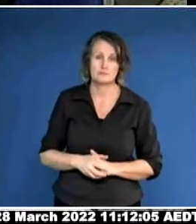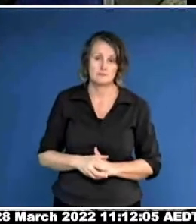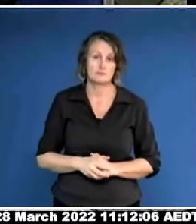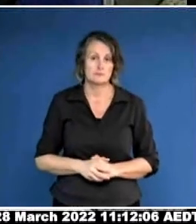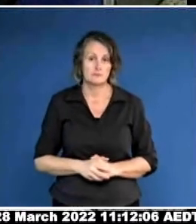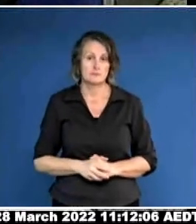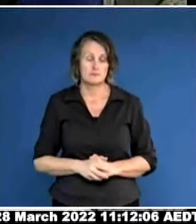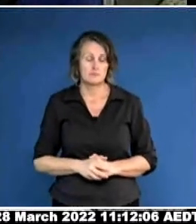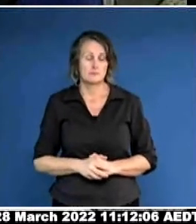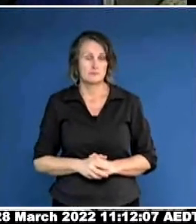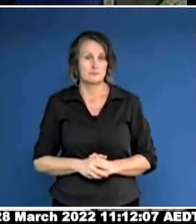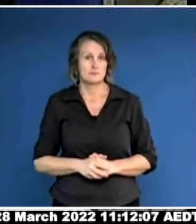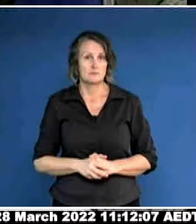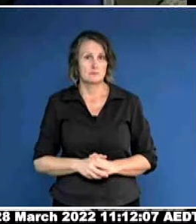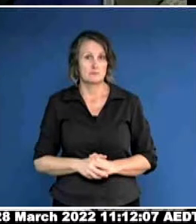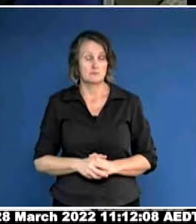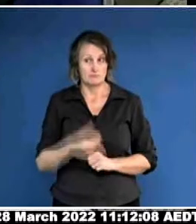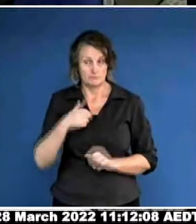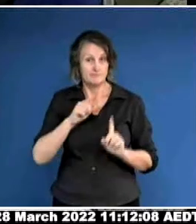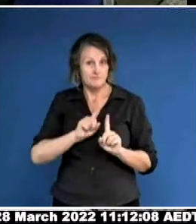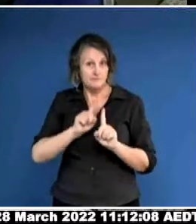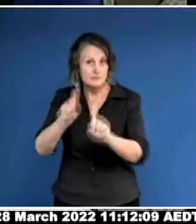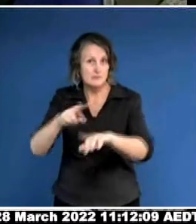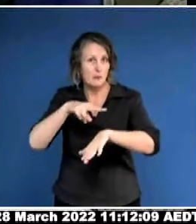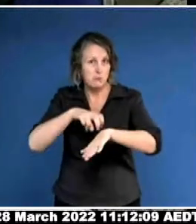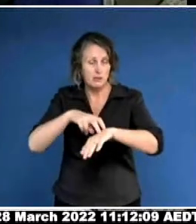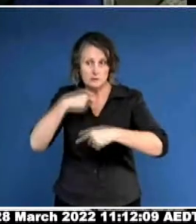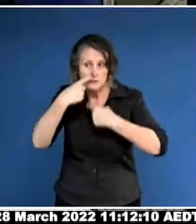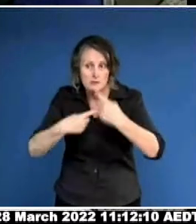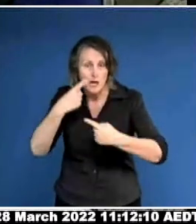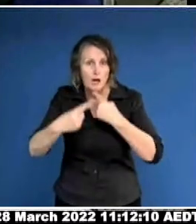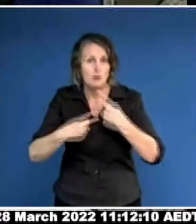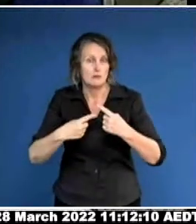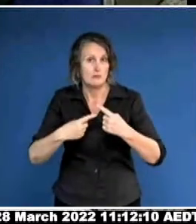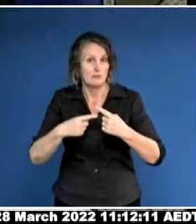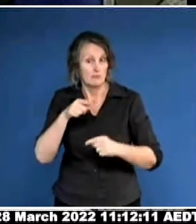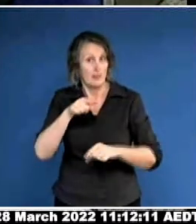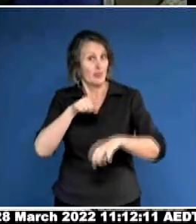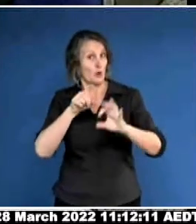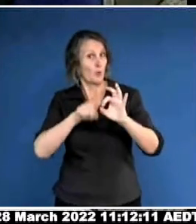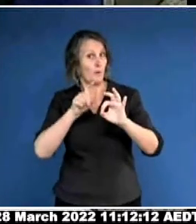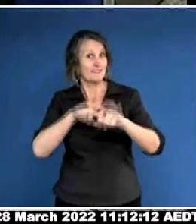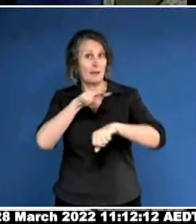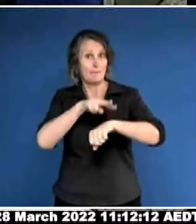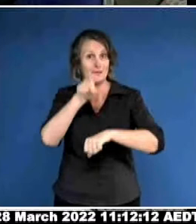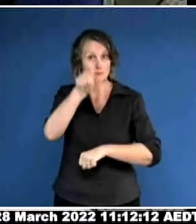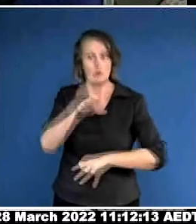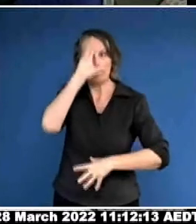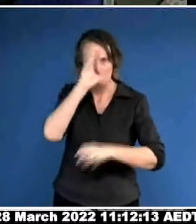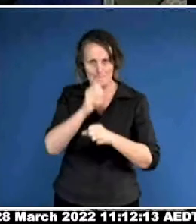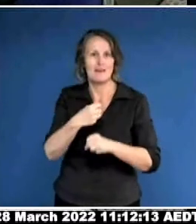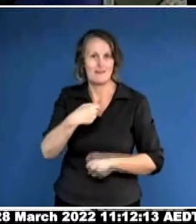The police believed me. The Queensland police officer who helped me was very